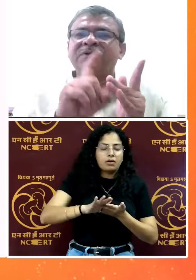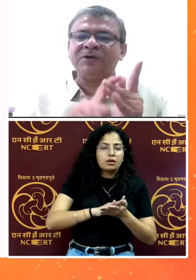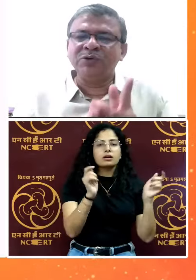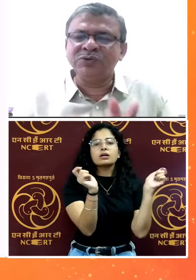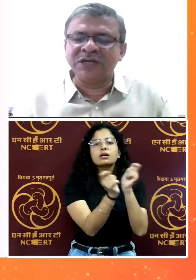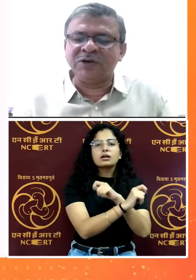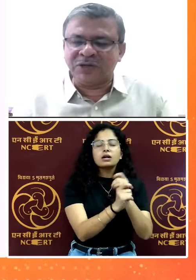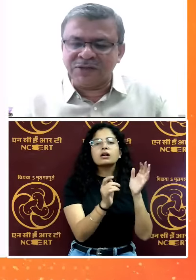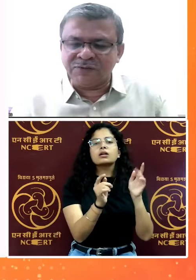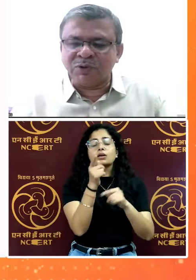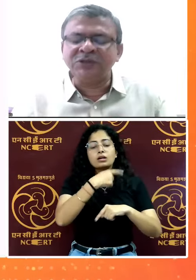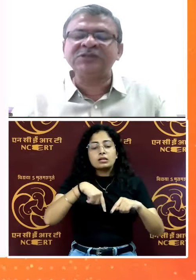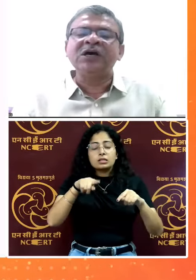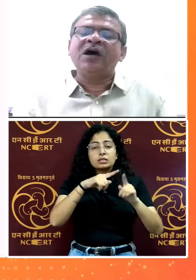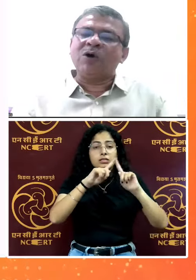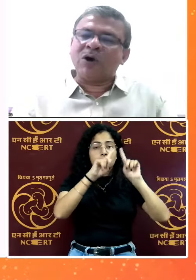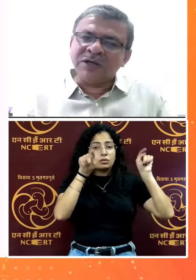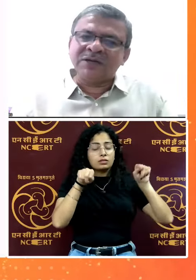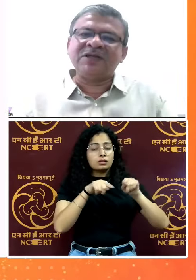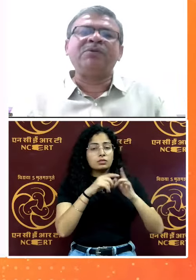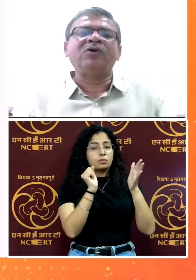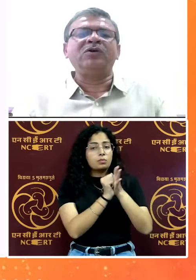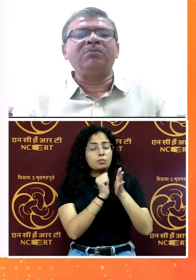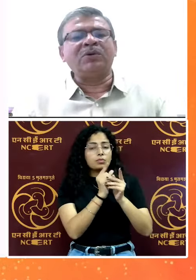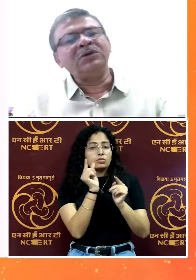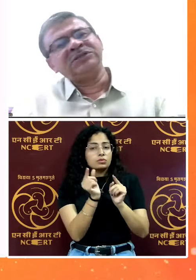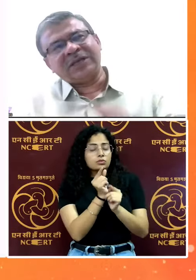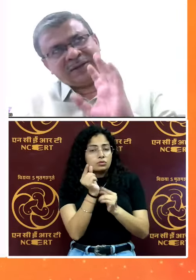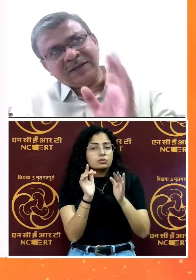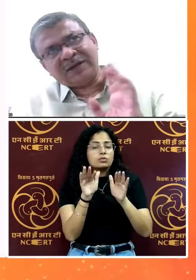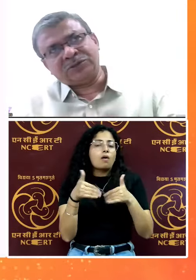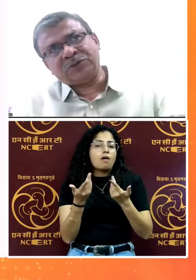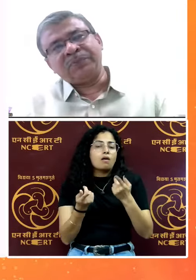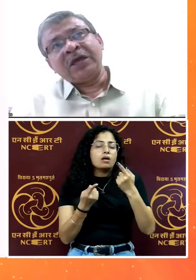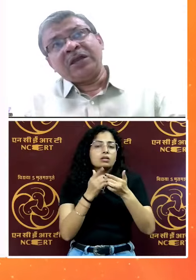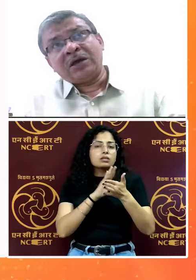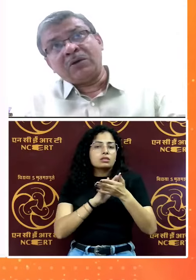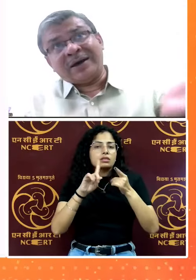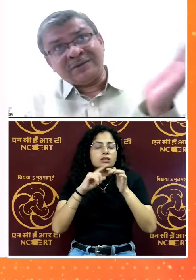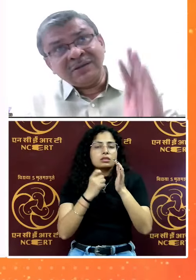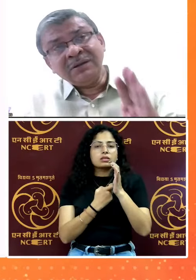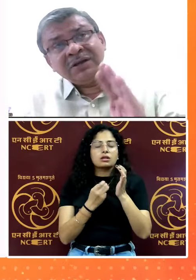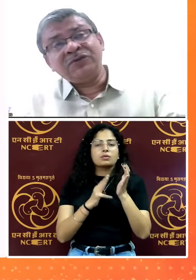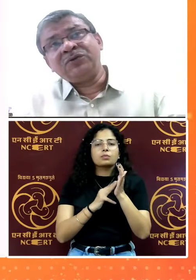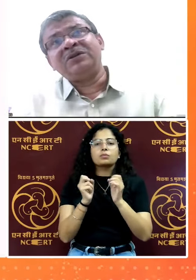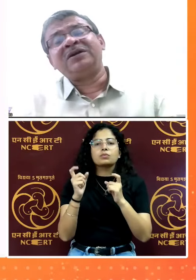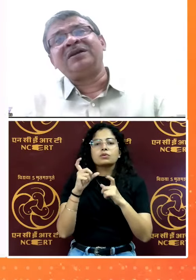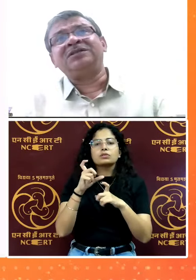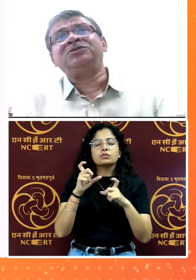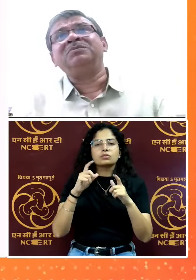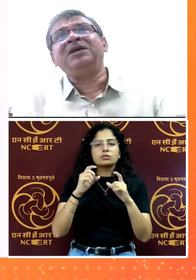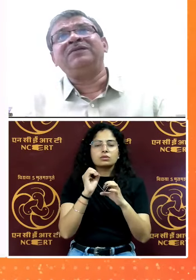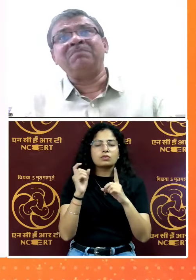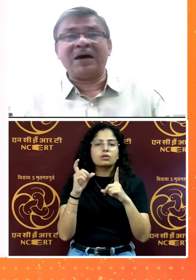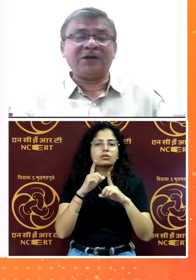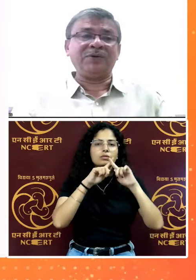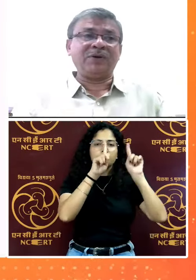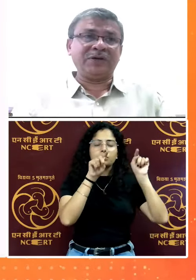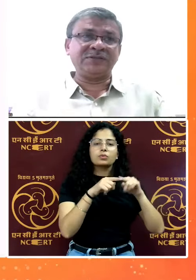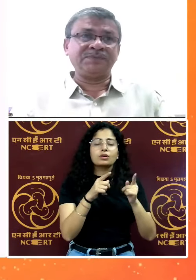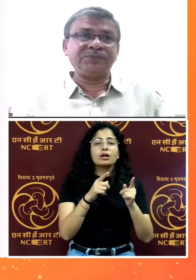Okay. and using notice boards or thermocol boards in the classroom. Now, another issue in the classroom is